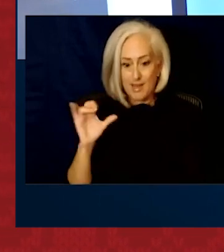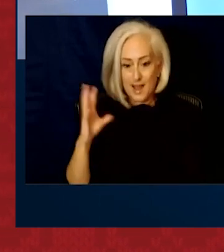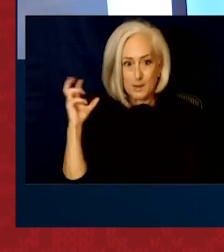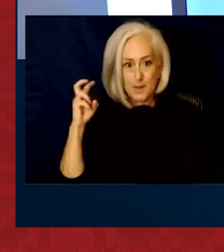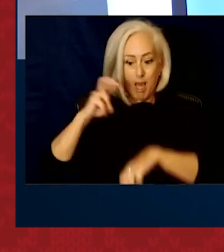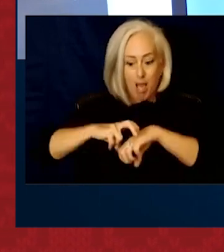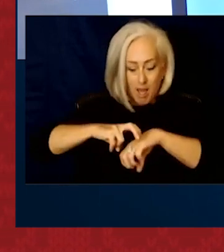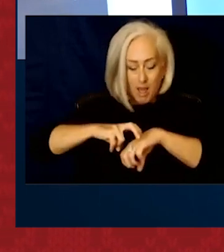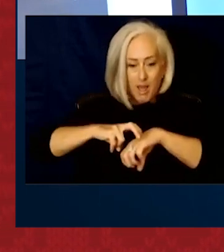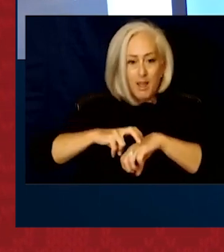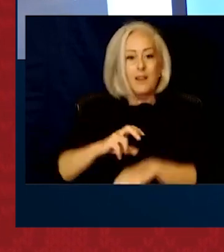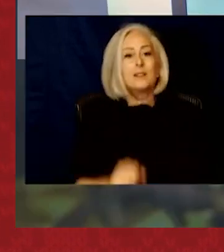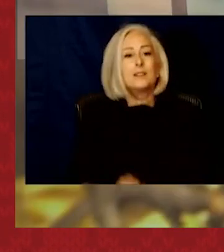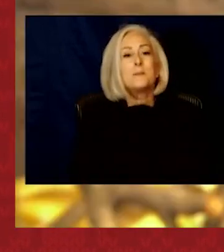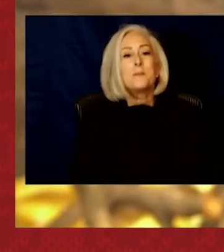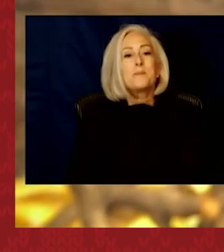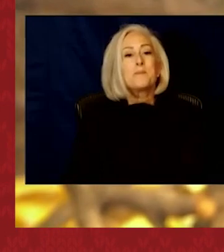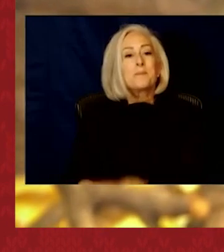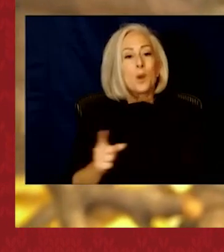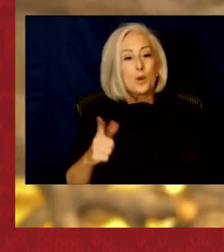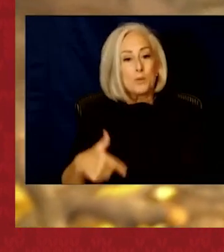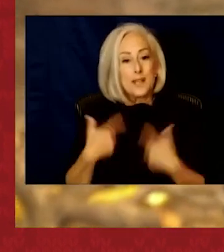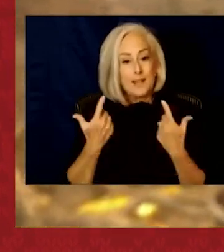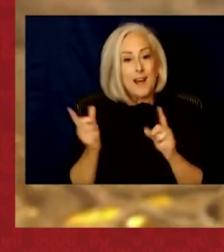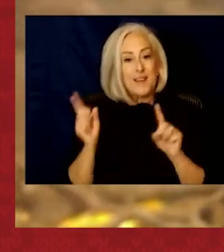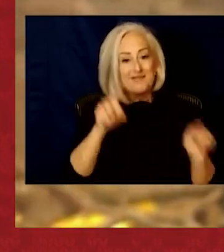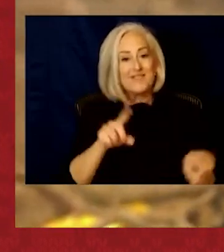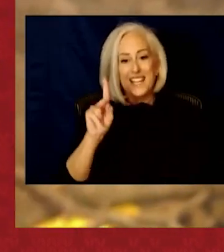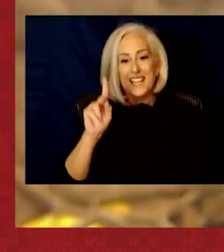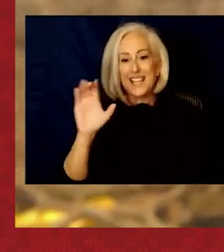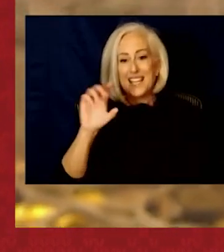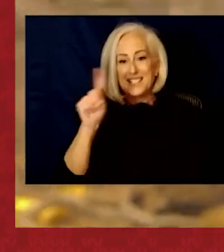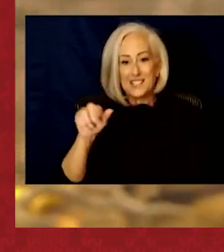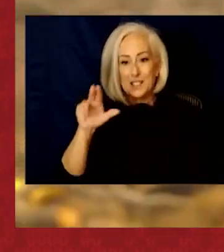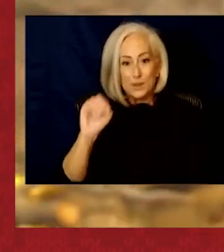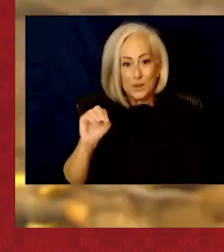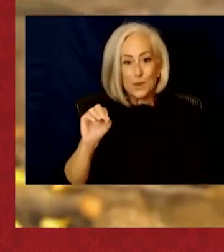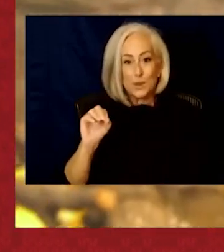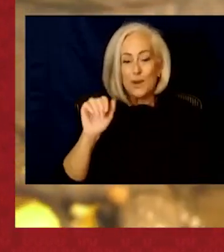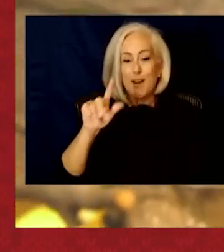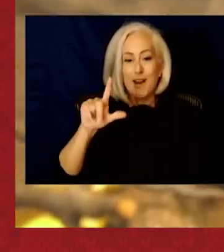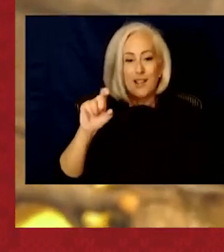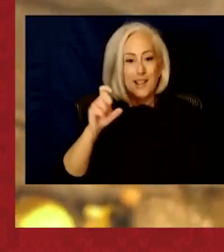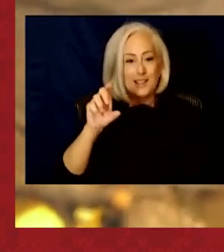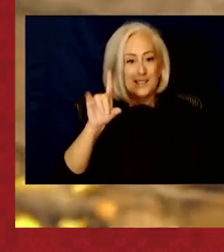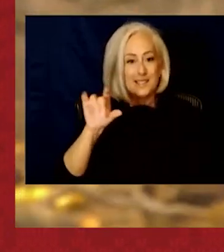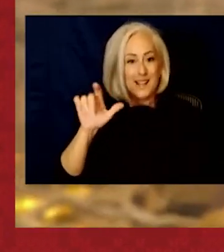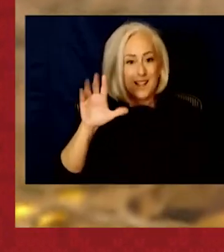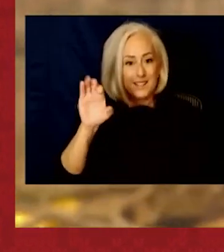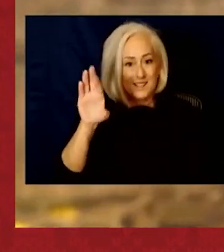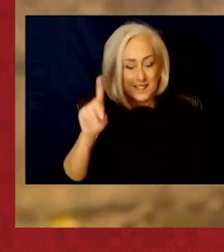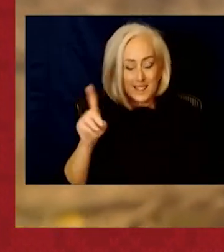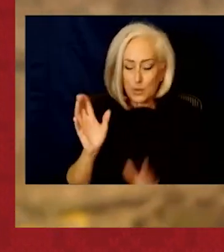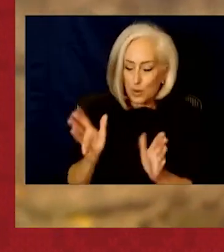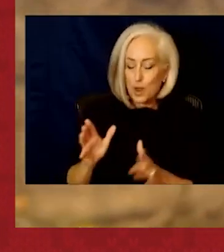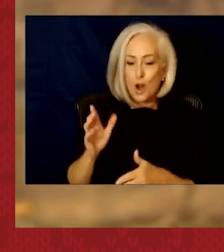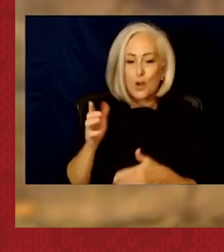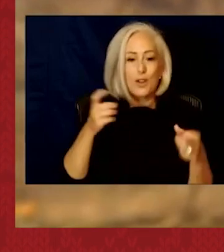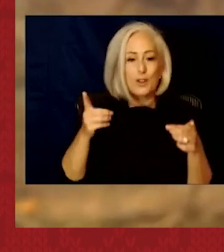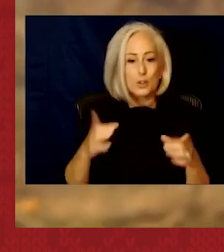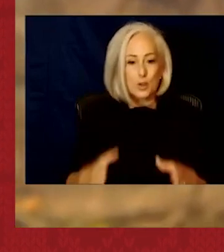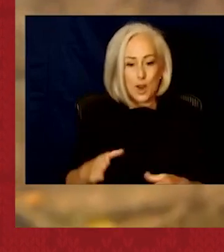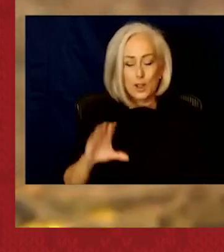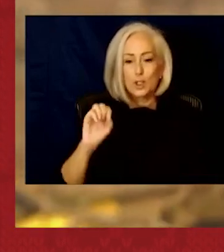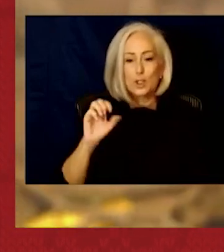we'll be live at the Kansas City Zoo, where Alexis Del Cid will be talking with Zoo Director Sean Putney about these